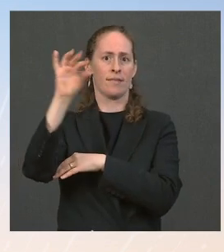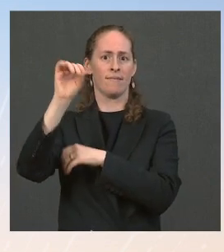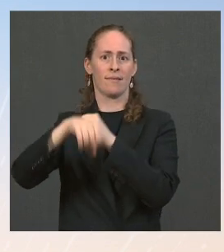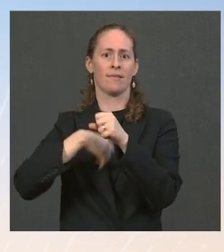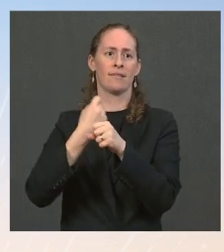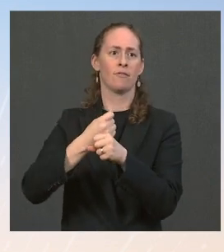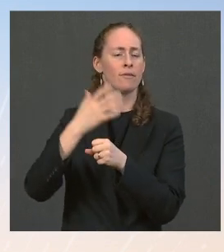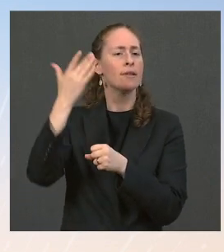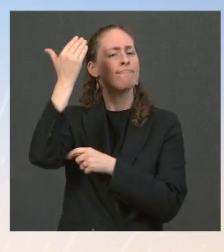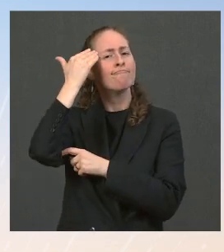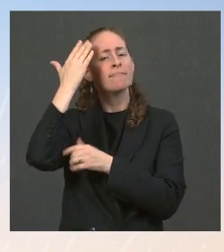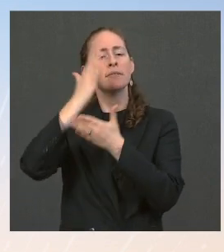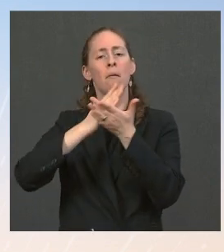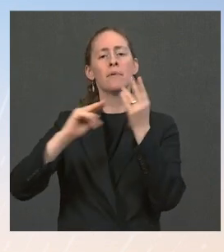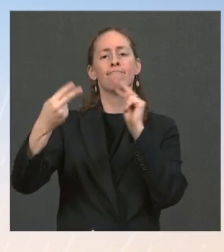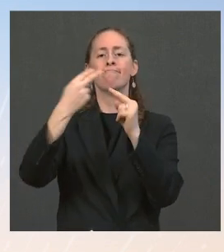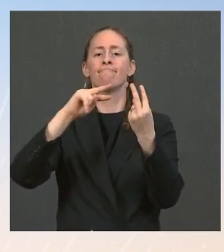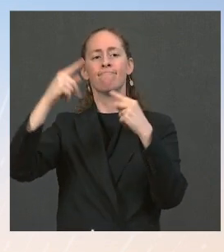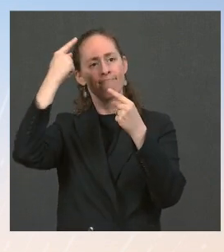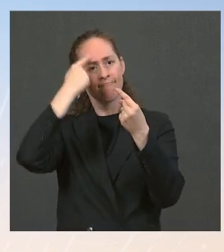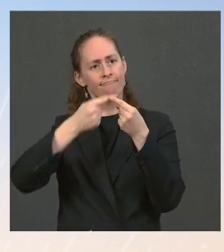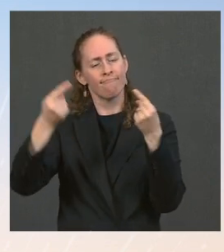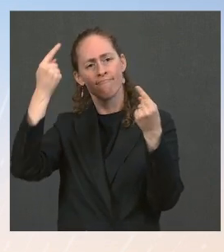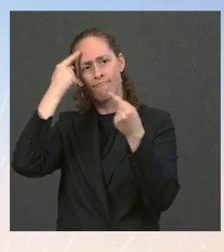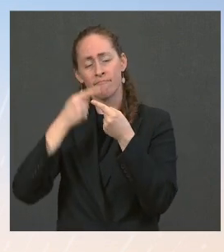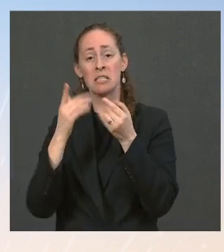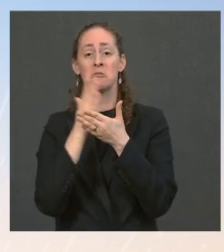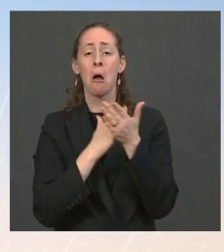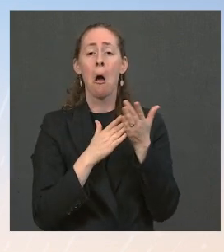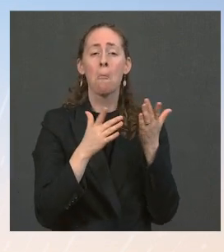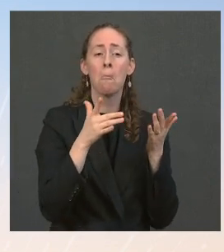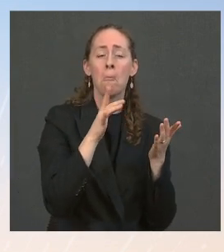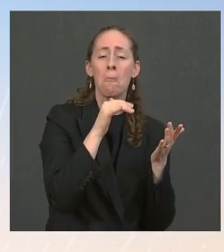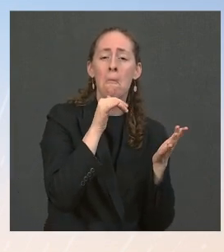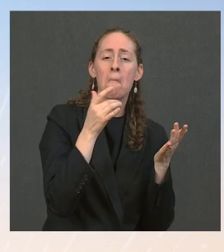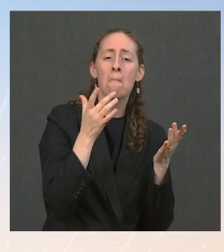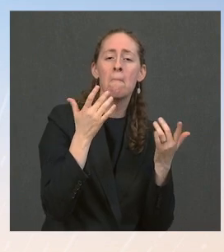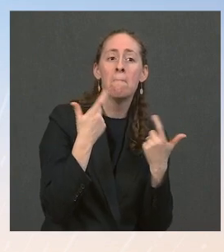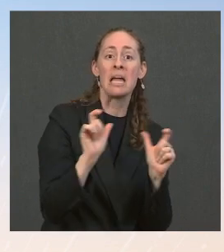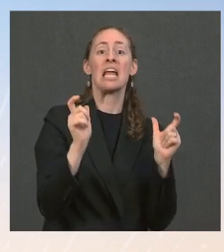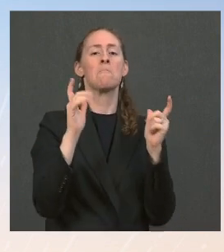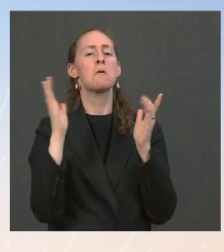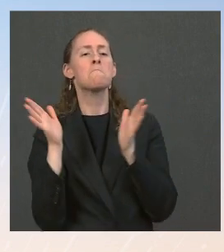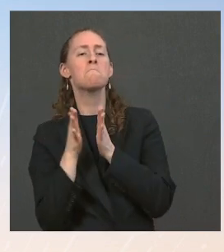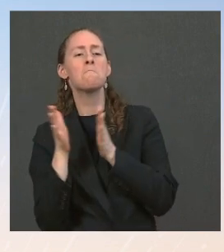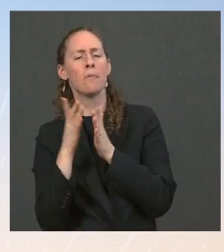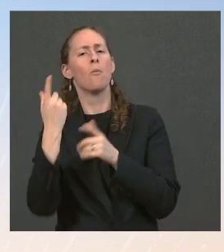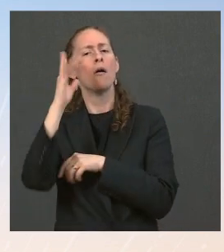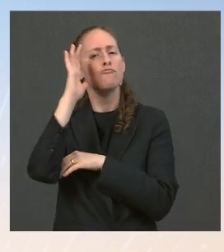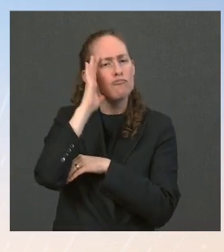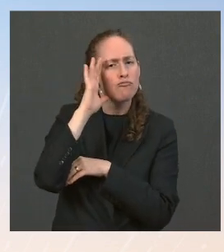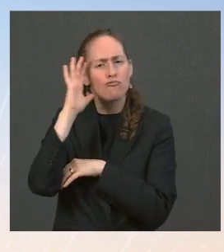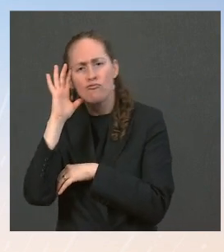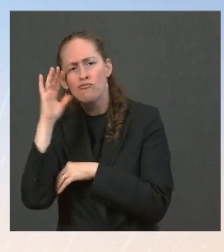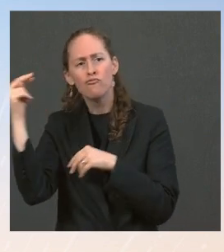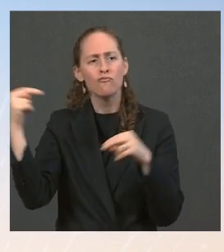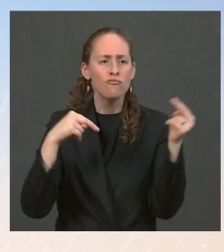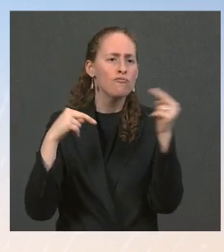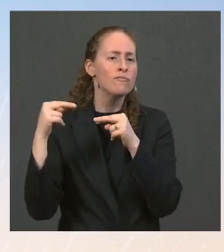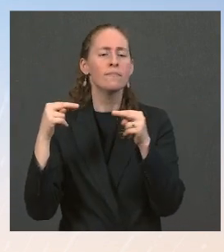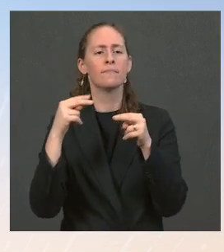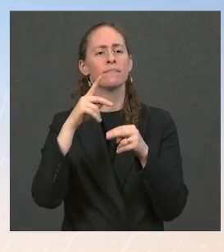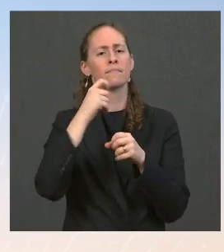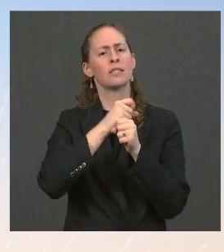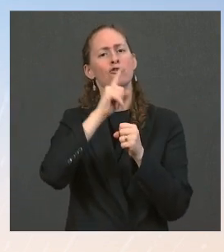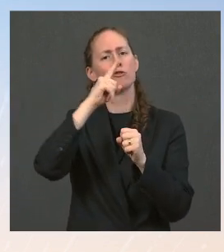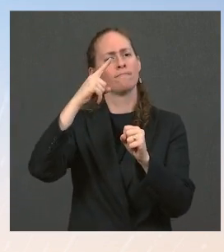on the margin. Some of them are larger. He's going to listen. He's going to engage. And he's going to hopefully play a constructive role as the leader of